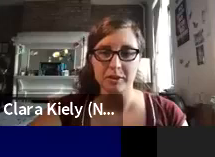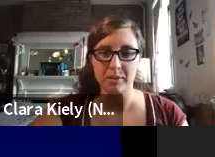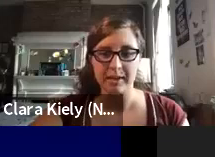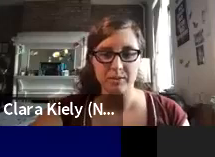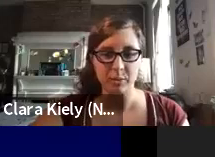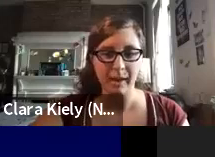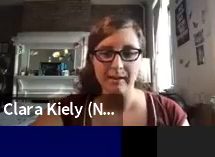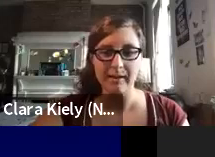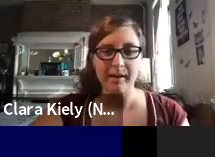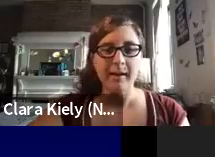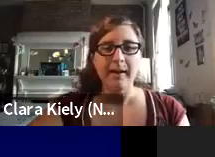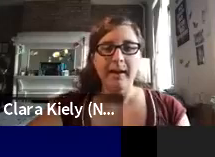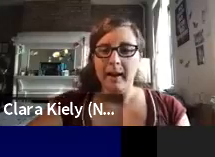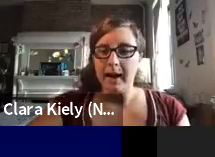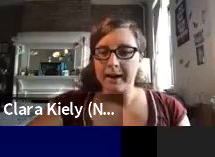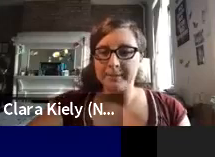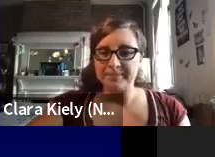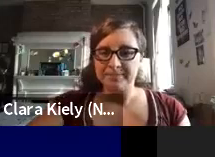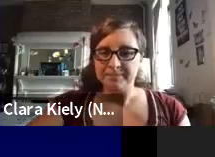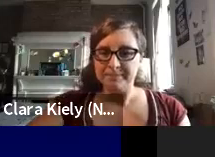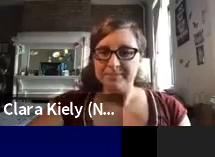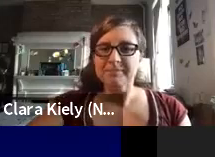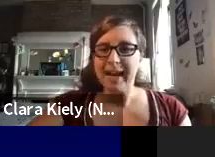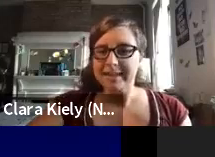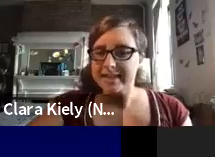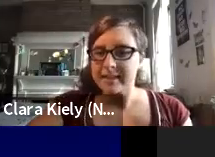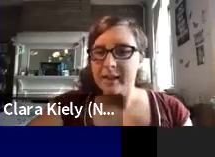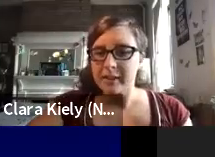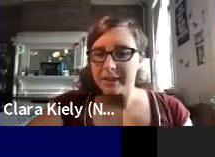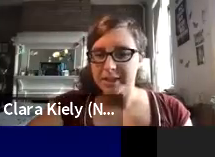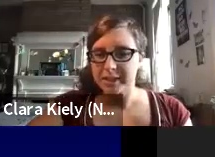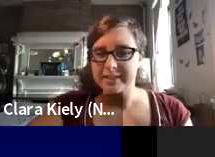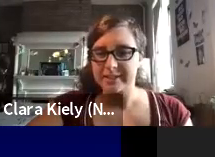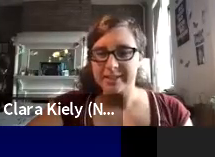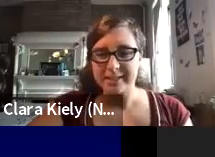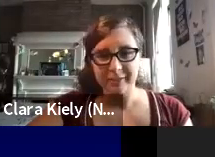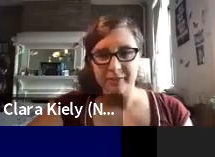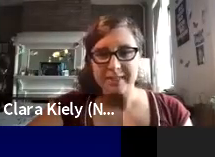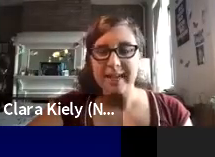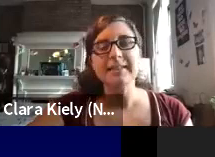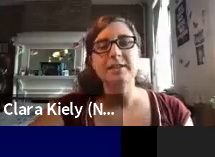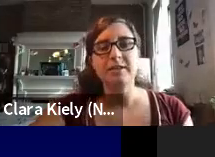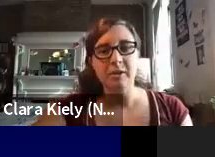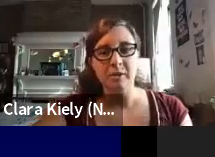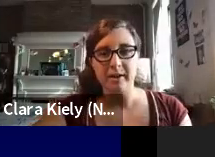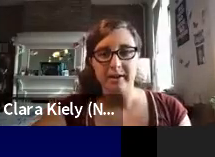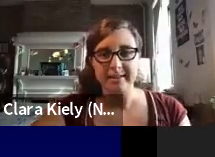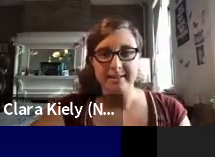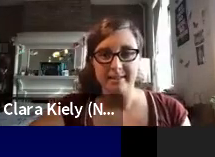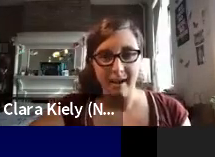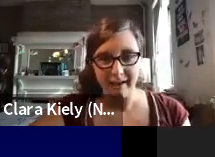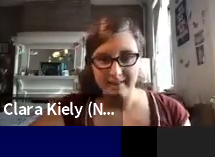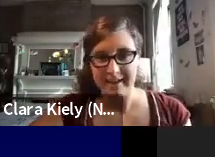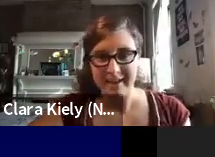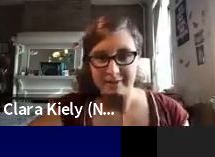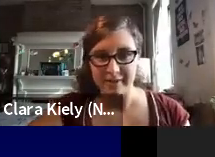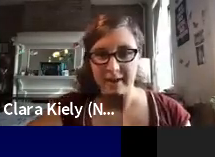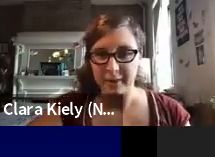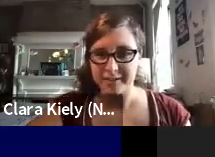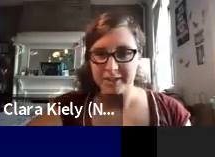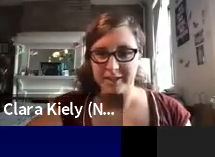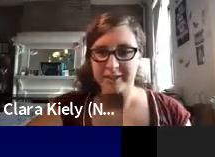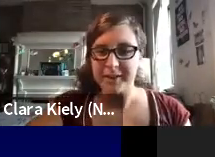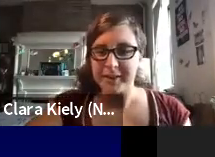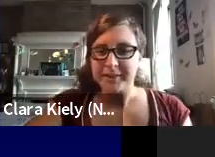for you as well. I see another question. Is there a certificate for attendance? No, there is not. Thank you